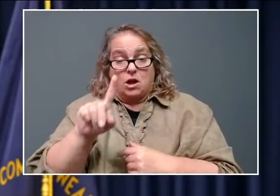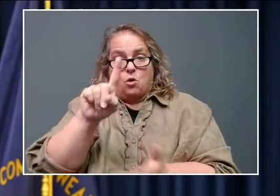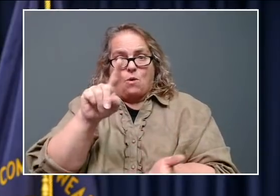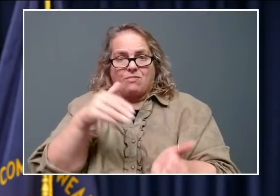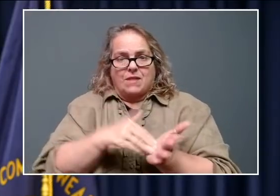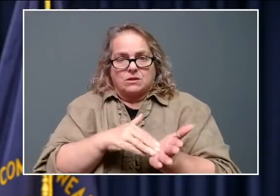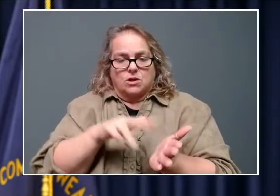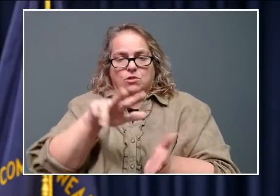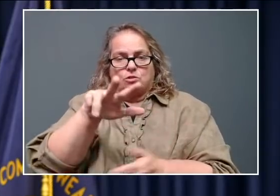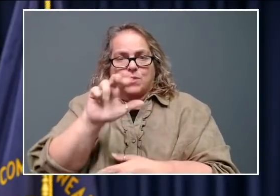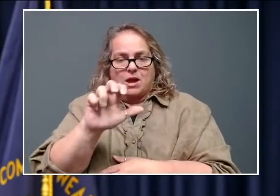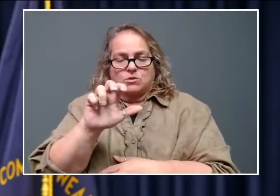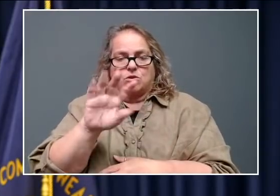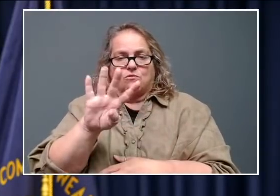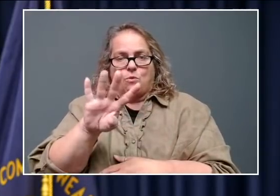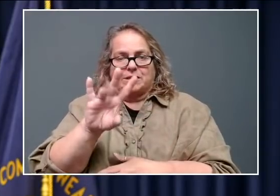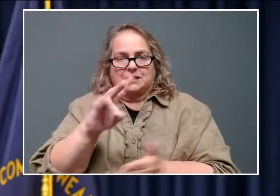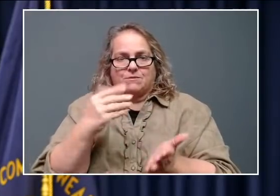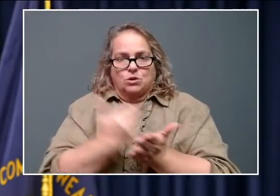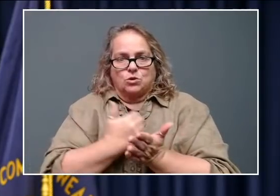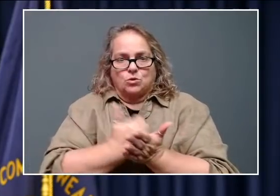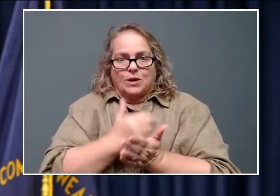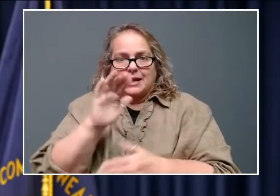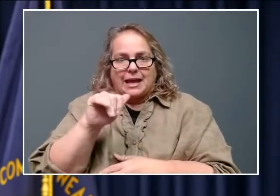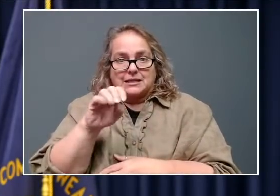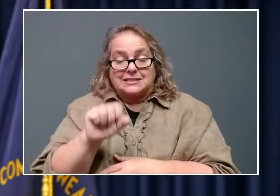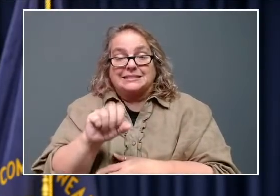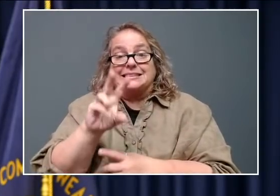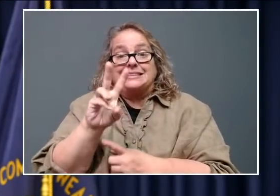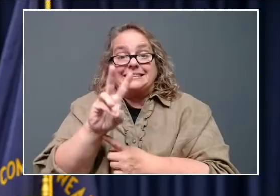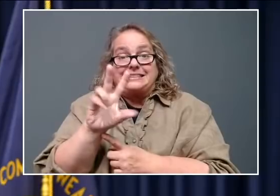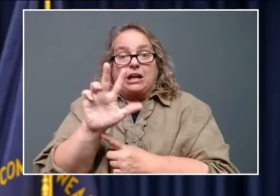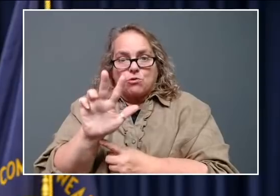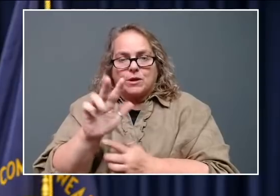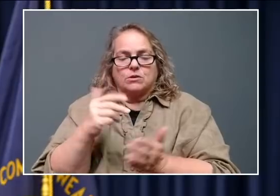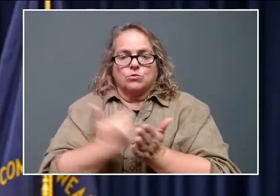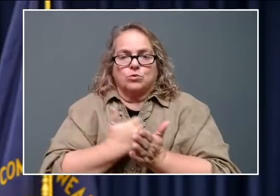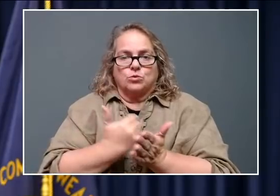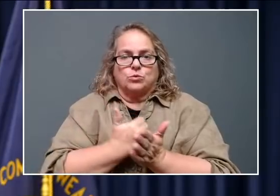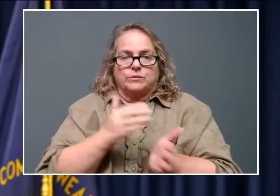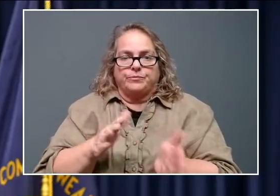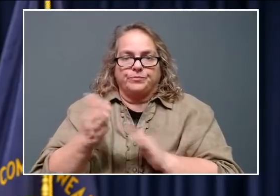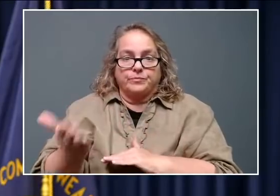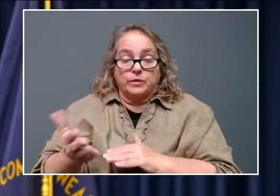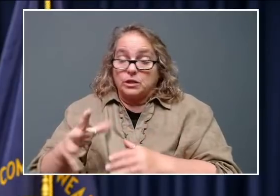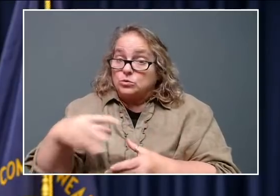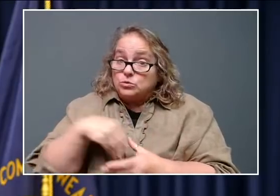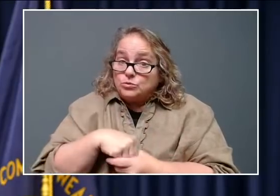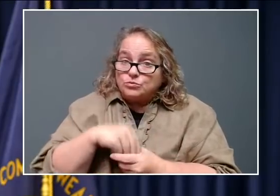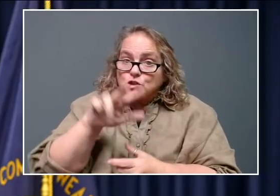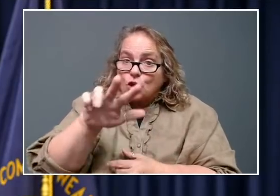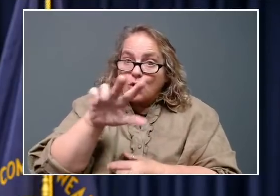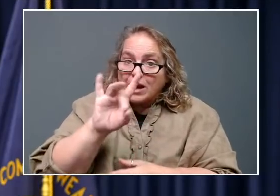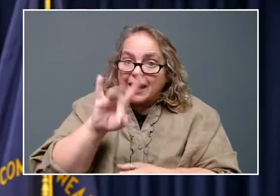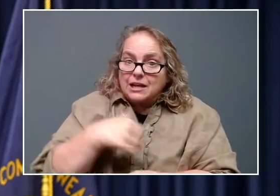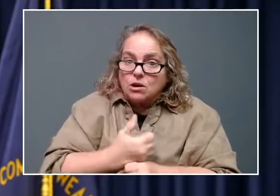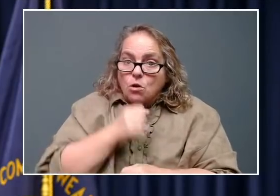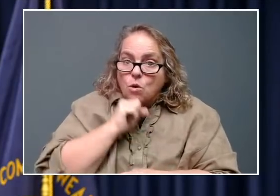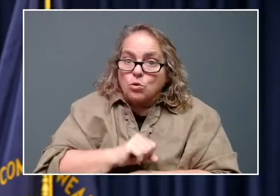1,347 new cases, 63 new deaths, including a 38-year-old woman from Boyd County,